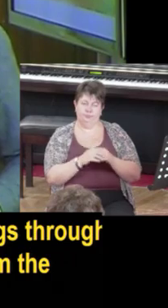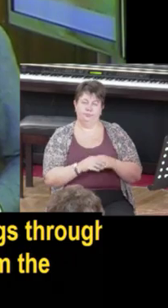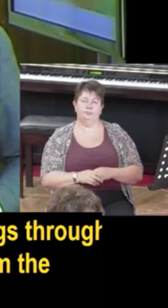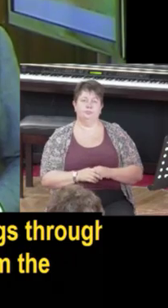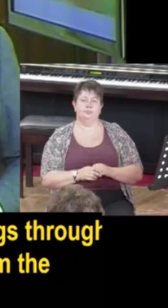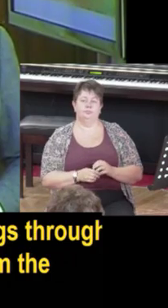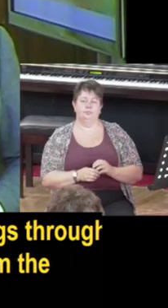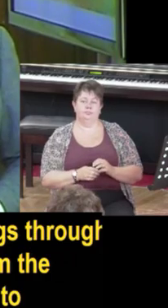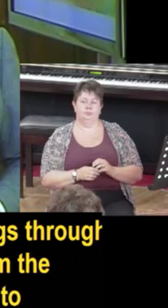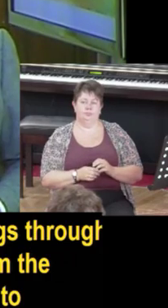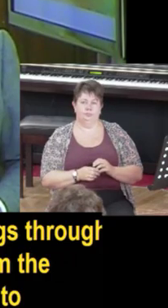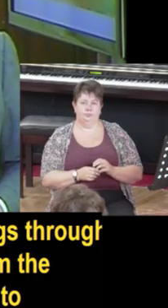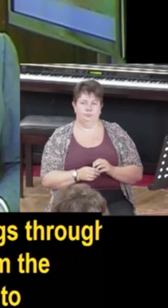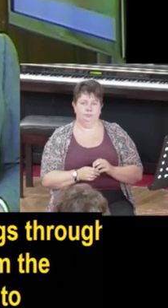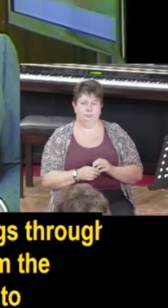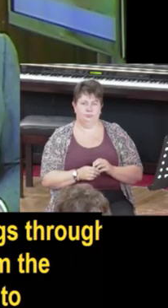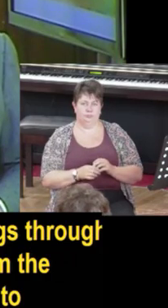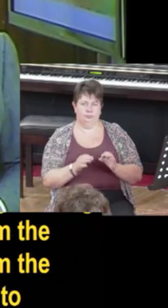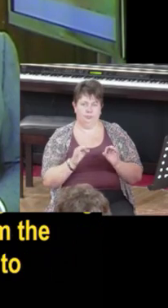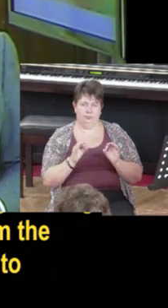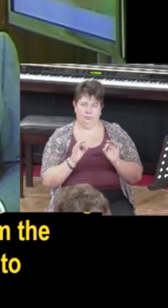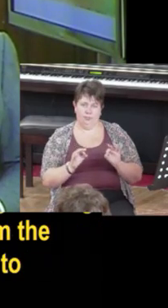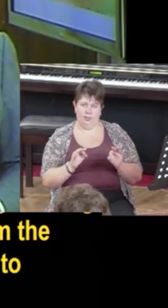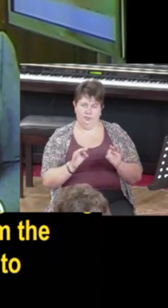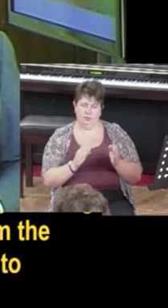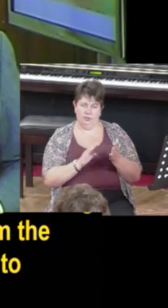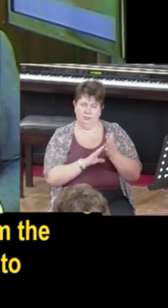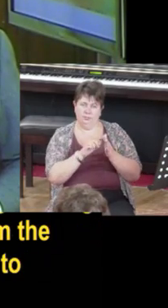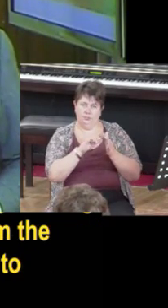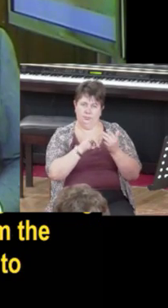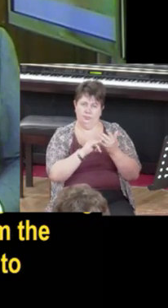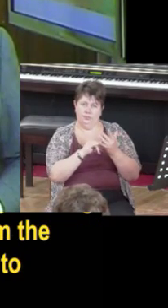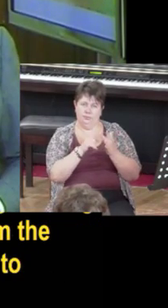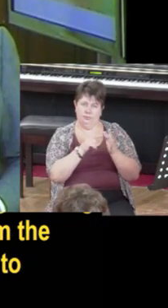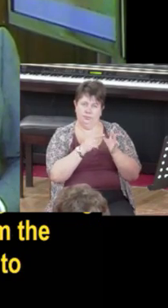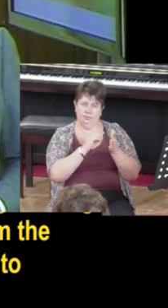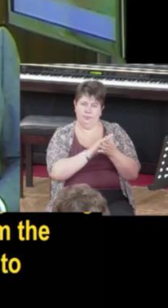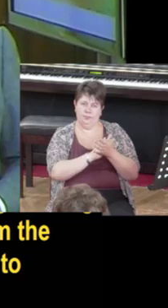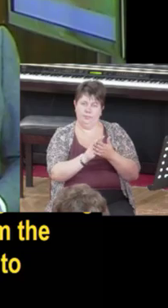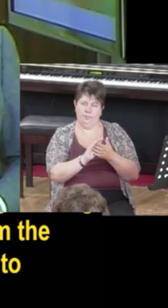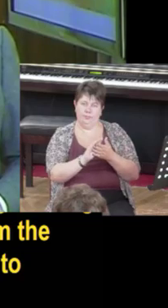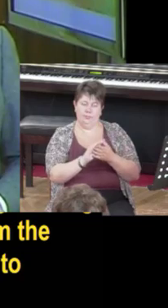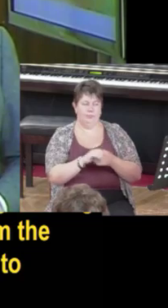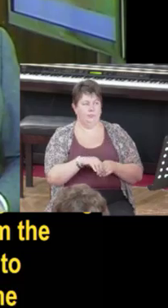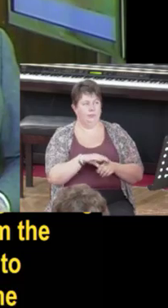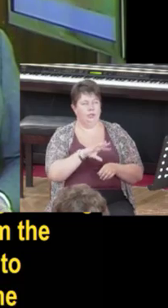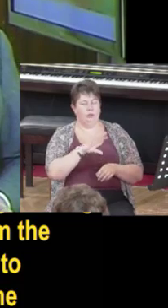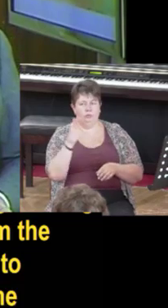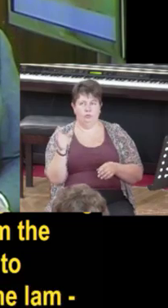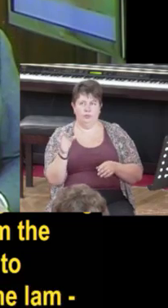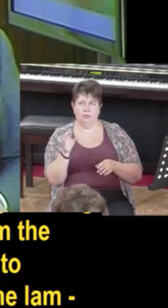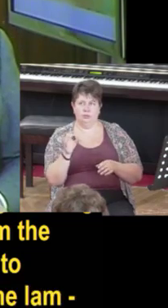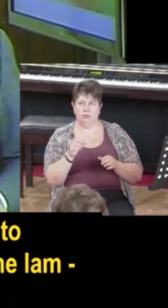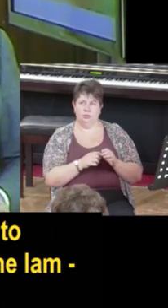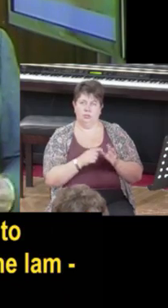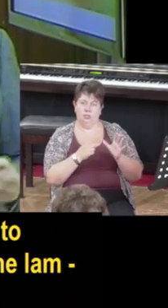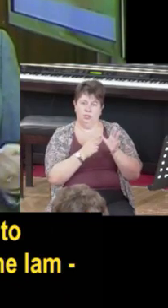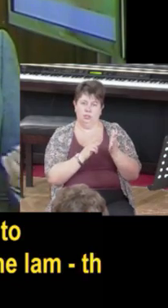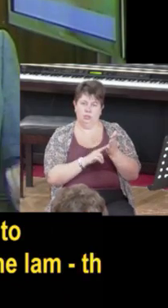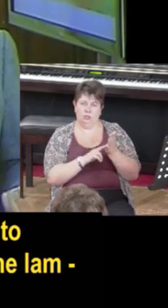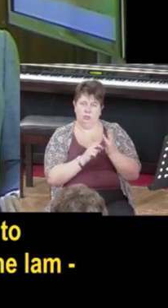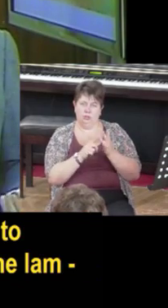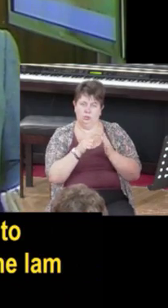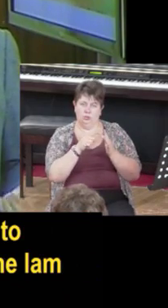spotless, perfect, the Messiah, the Christ, the Anointed One, the